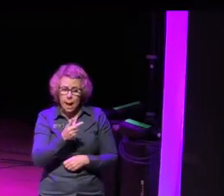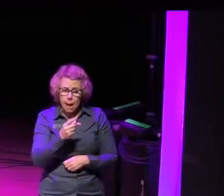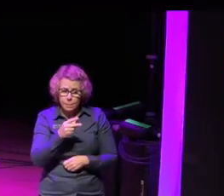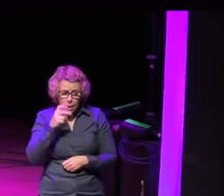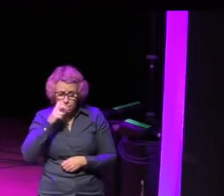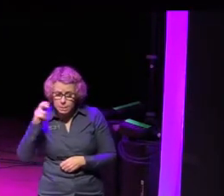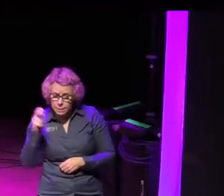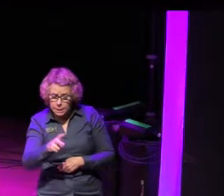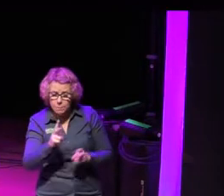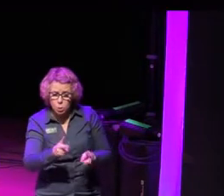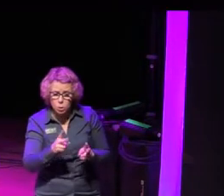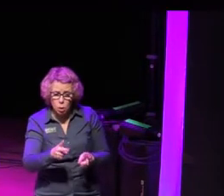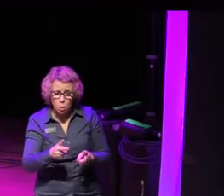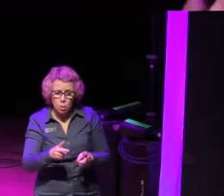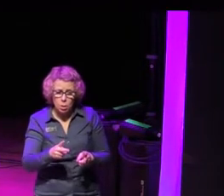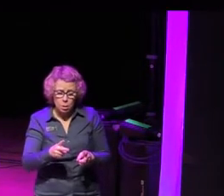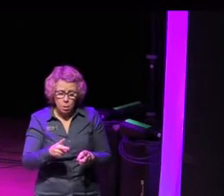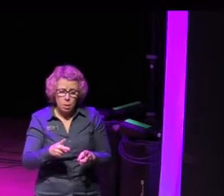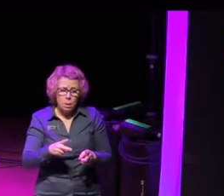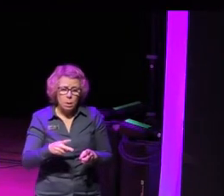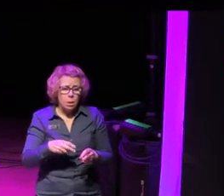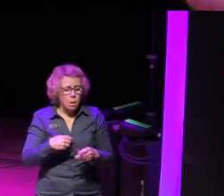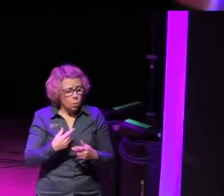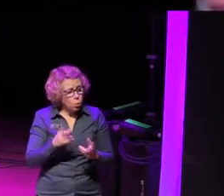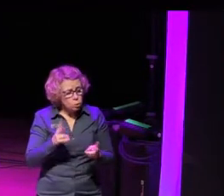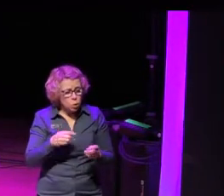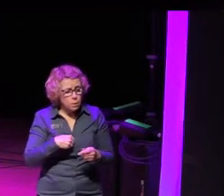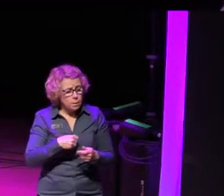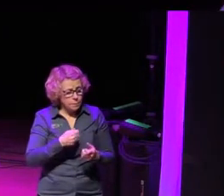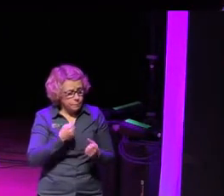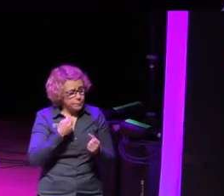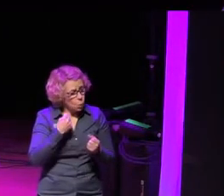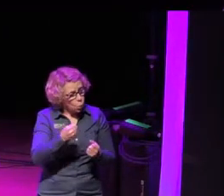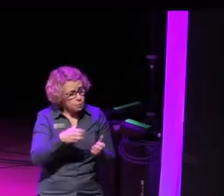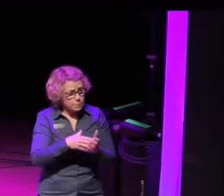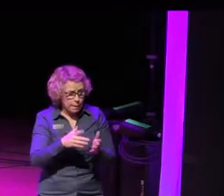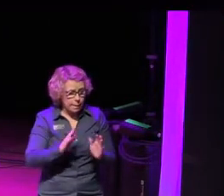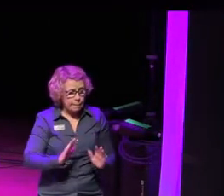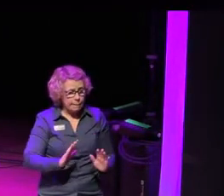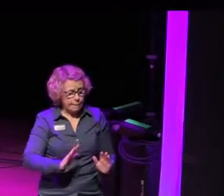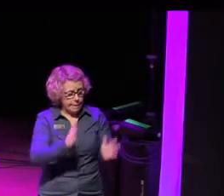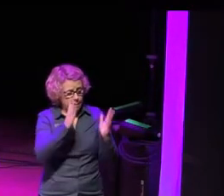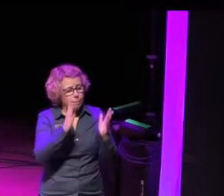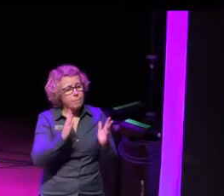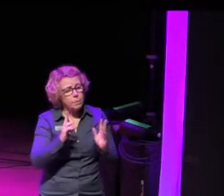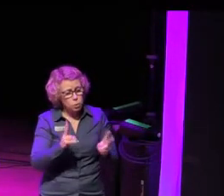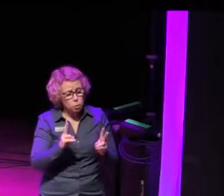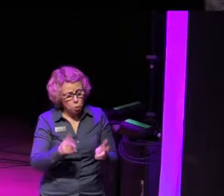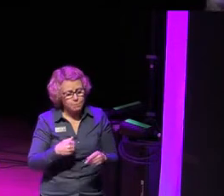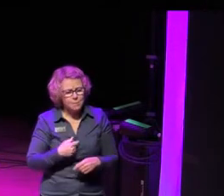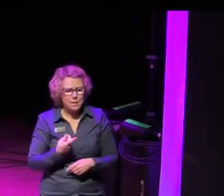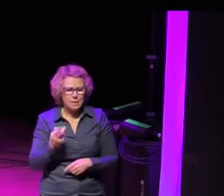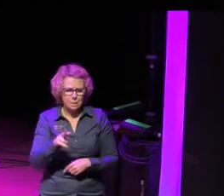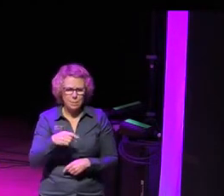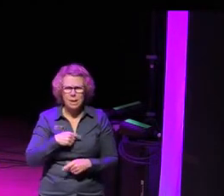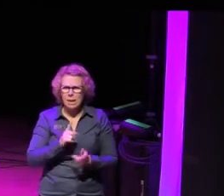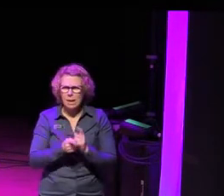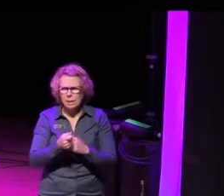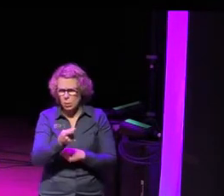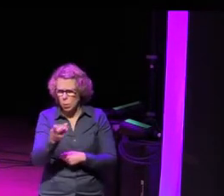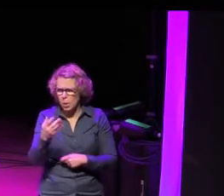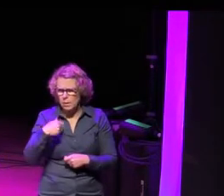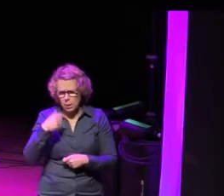it directly threatens your right to life. Let me just give you one example. Some of you may remember we